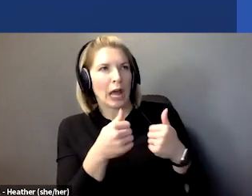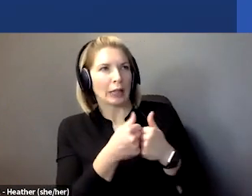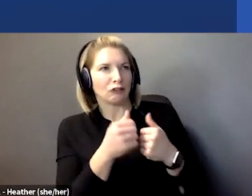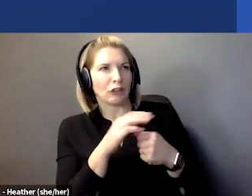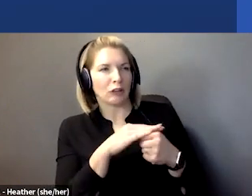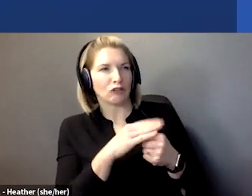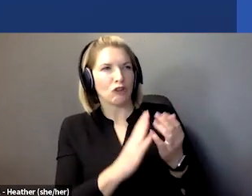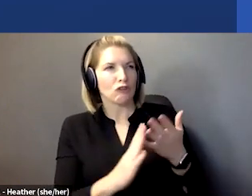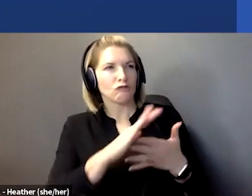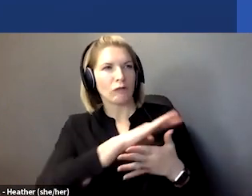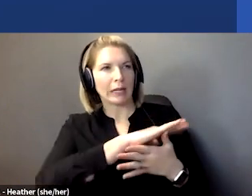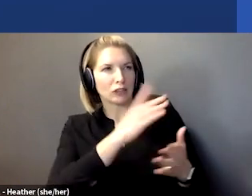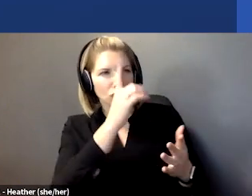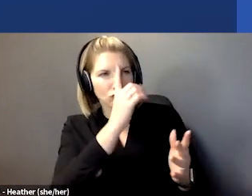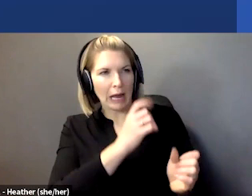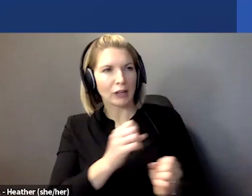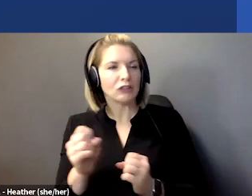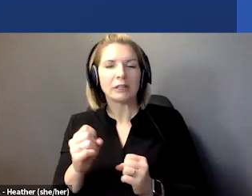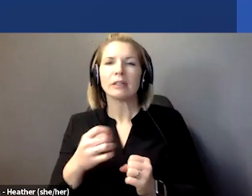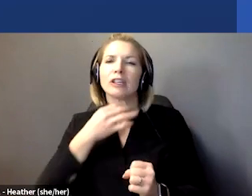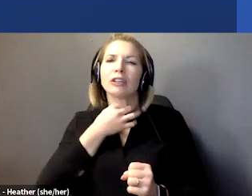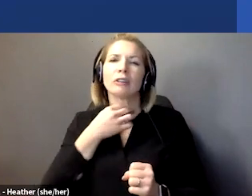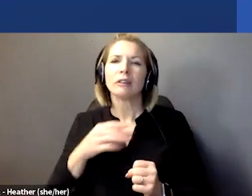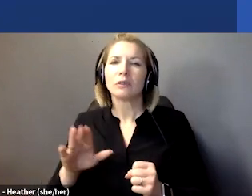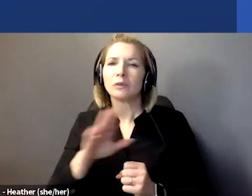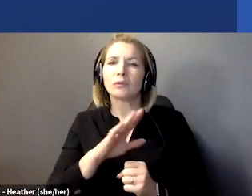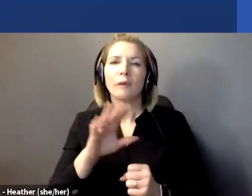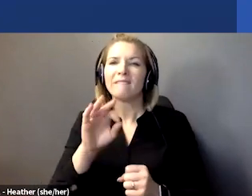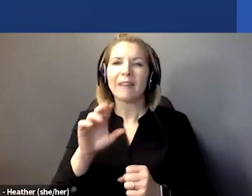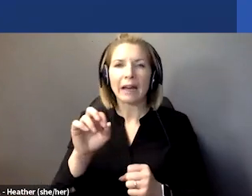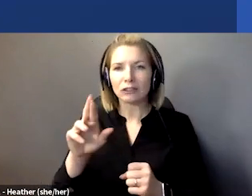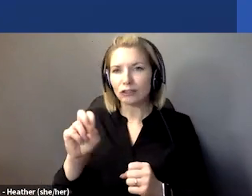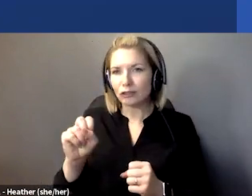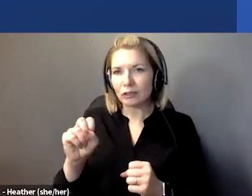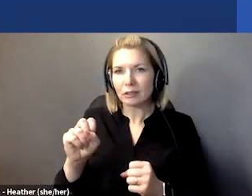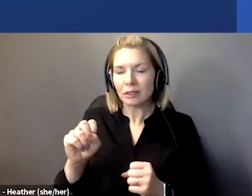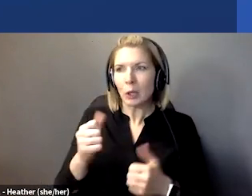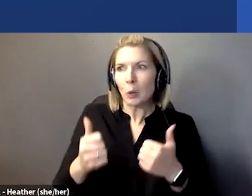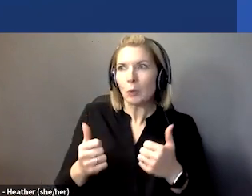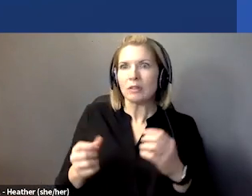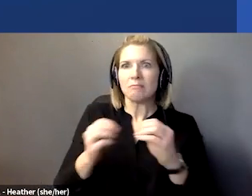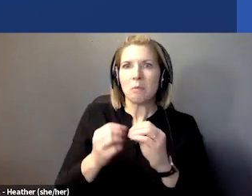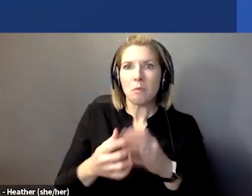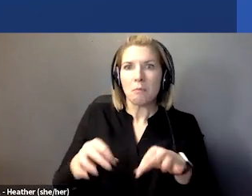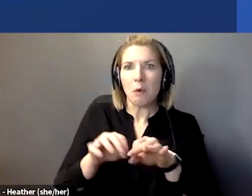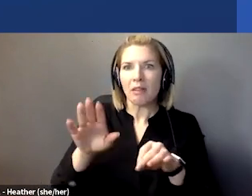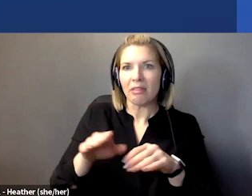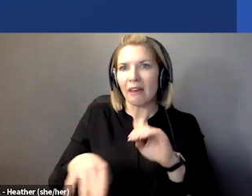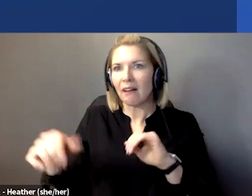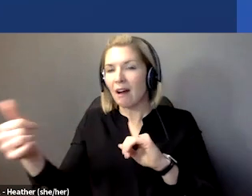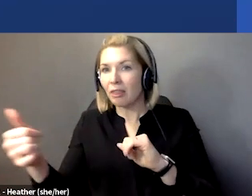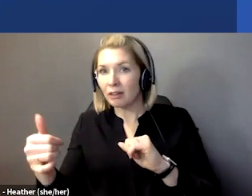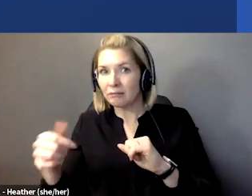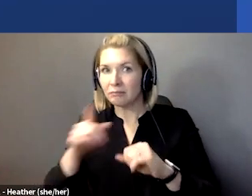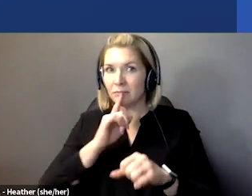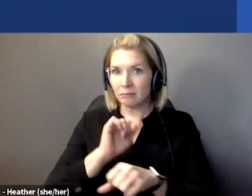kind of key factors that allowed you to rank one strategy as being most important versus the other? Was it really about